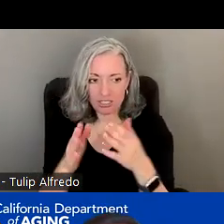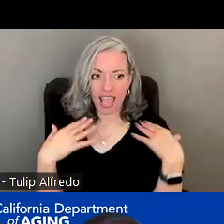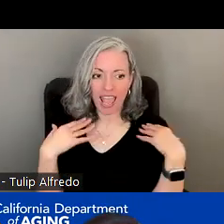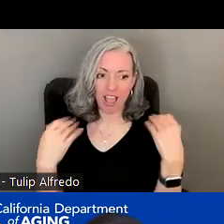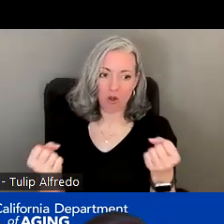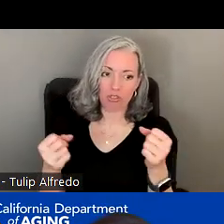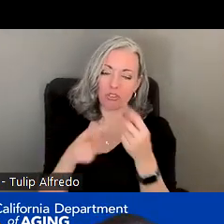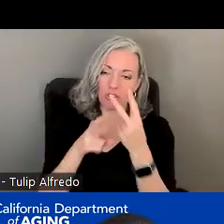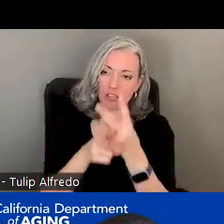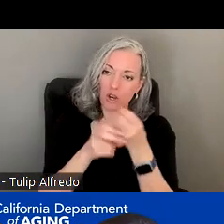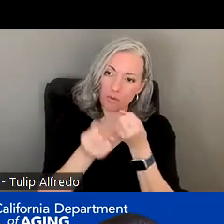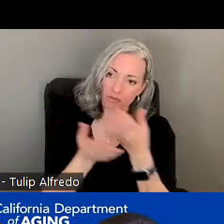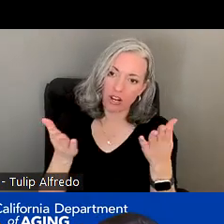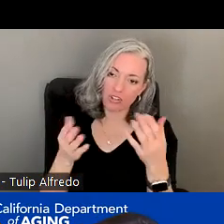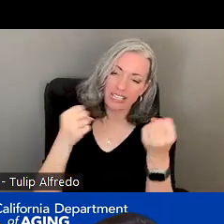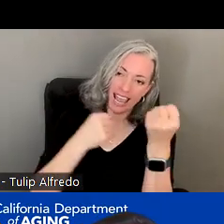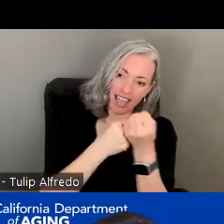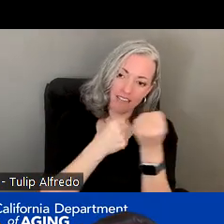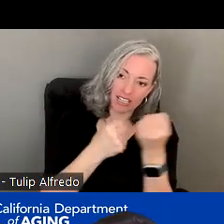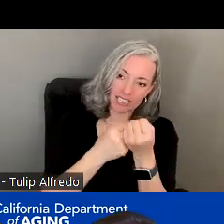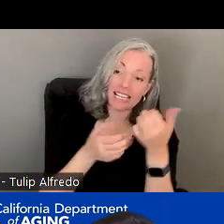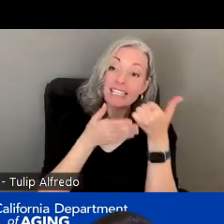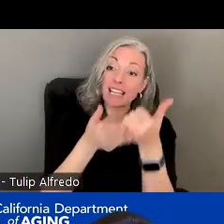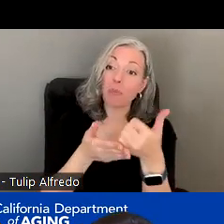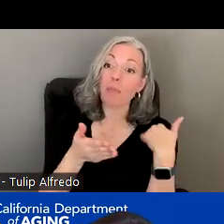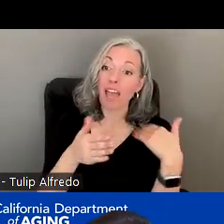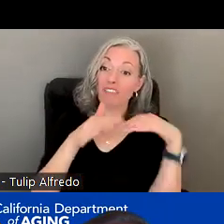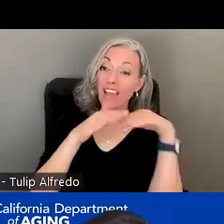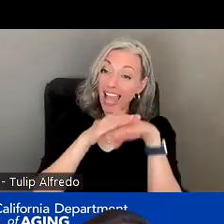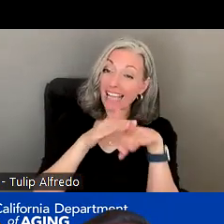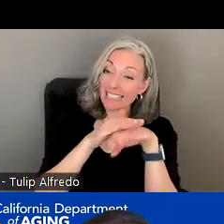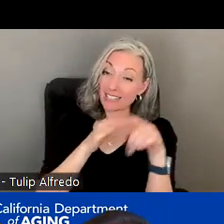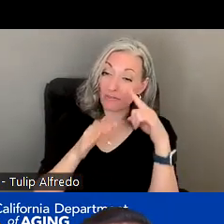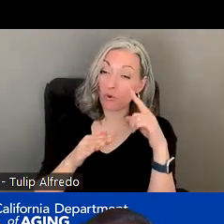advocates on how to improve healthcare access and quality for the LGBTQIA+